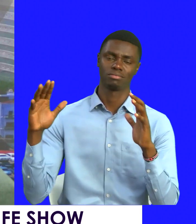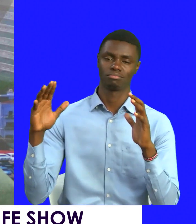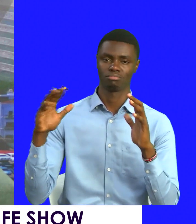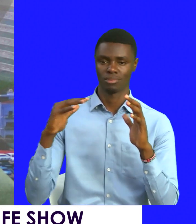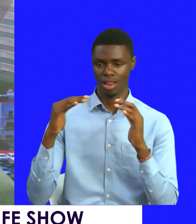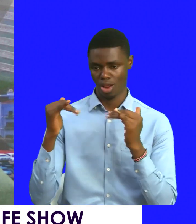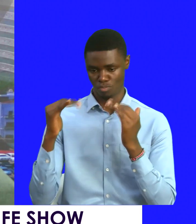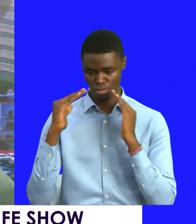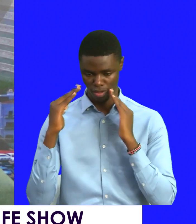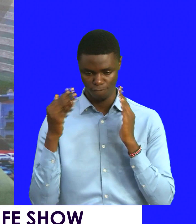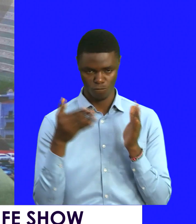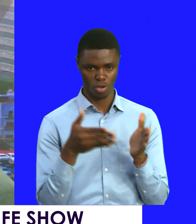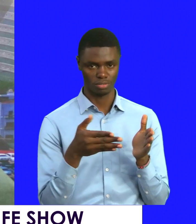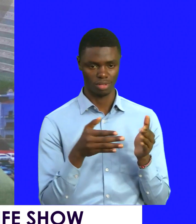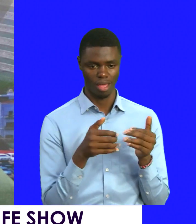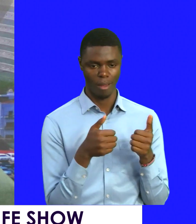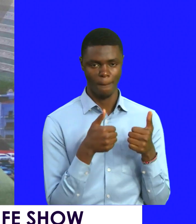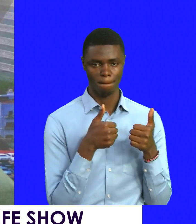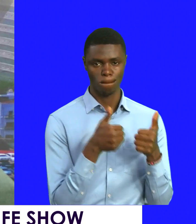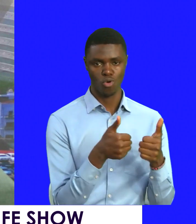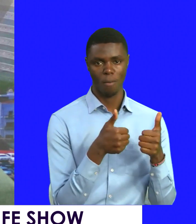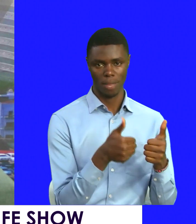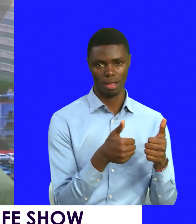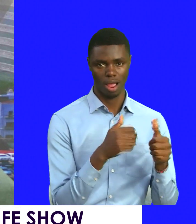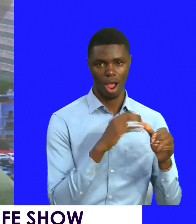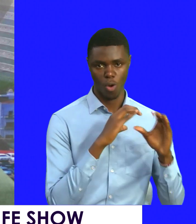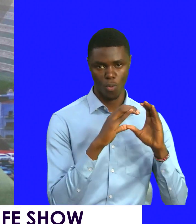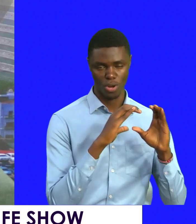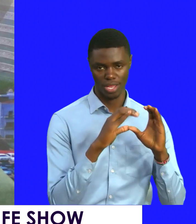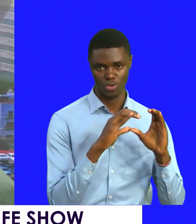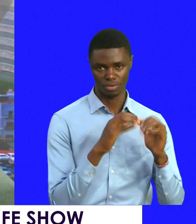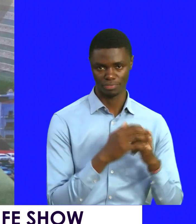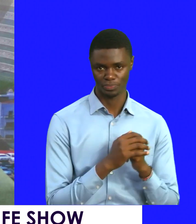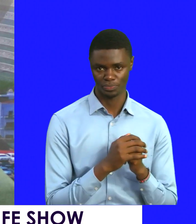me come to proper communication.